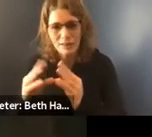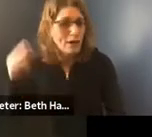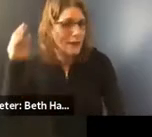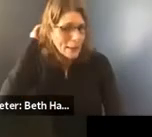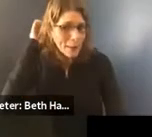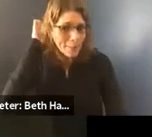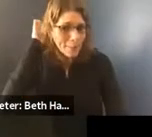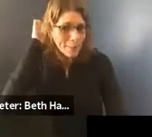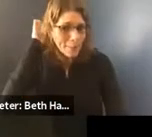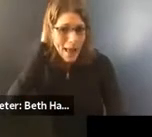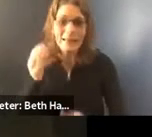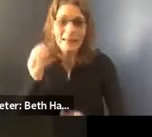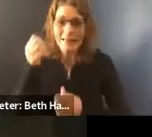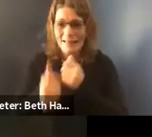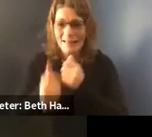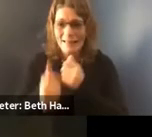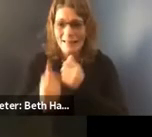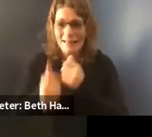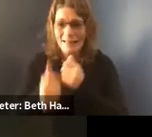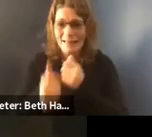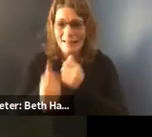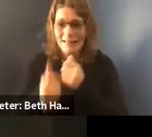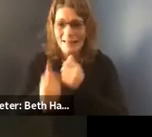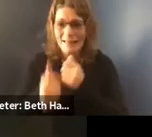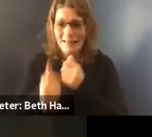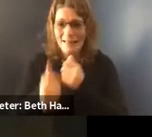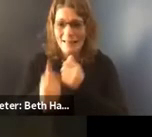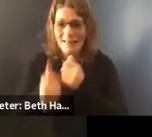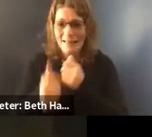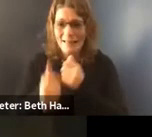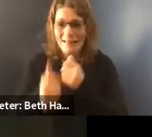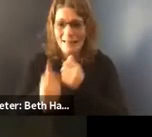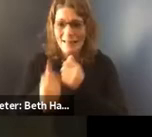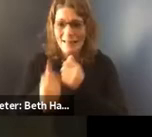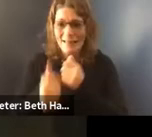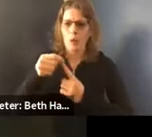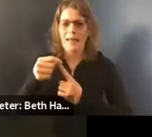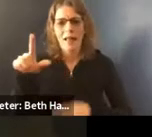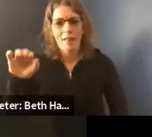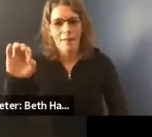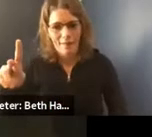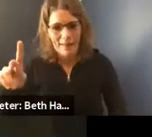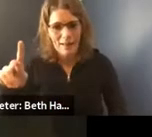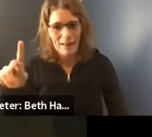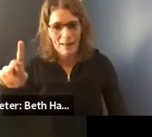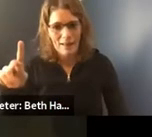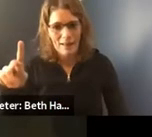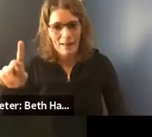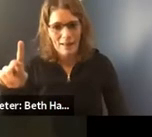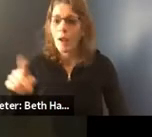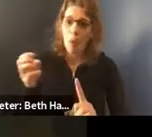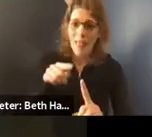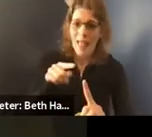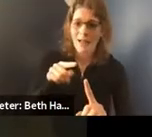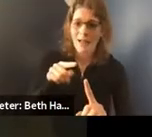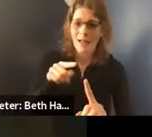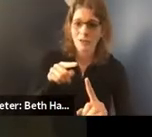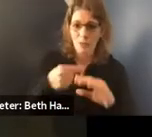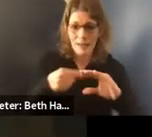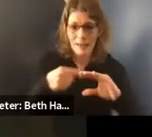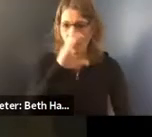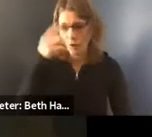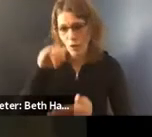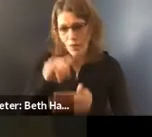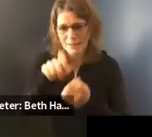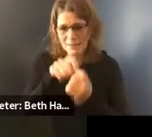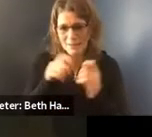a unique link. So you need to go back to that email and look for the session that you want to join. So I